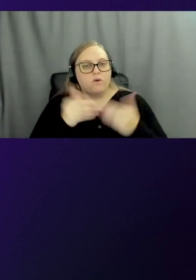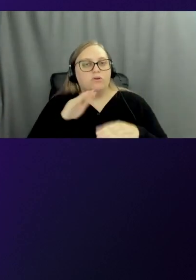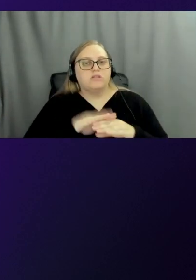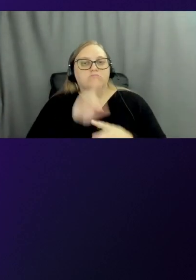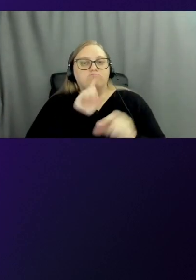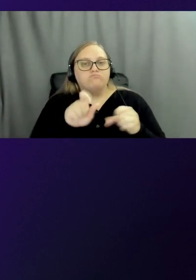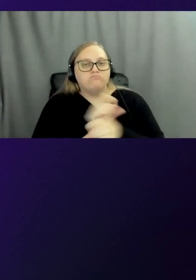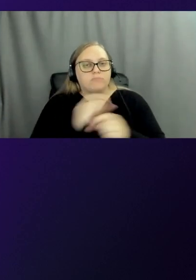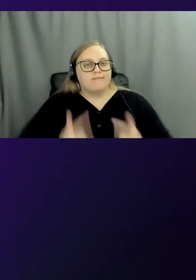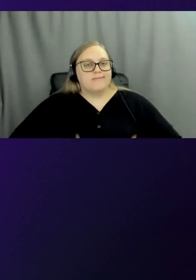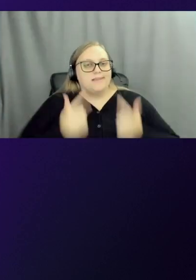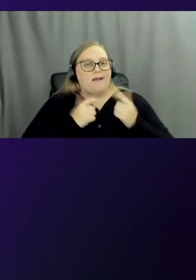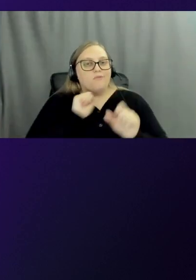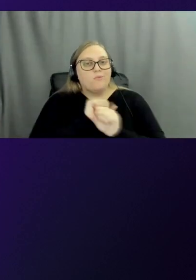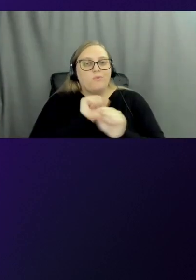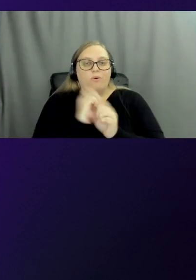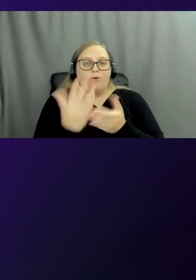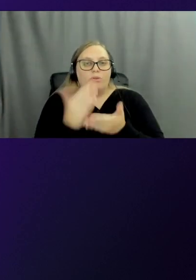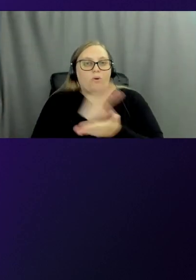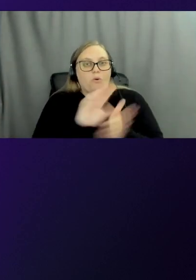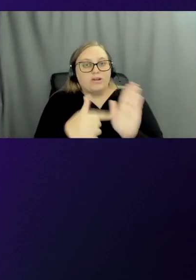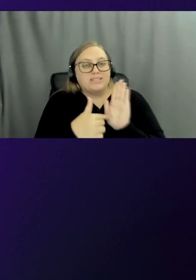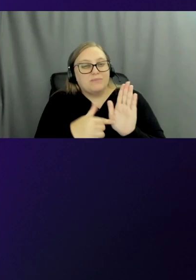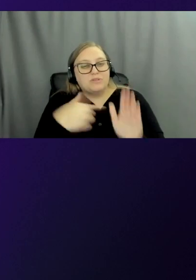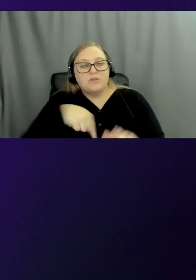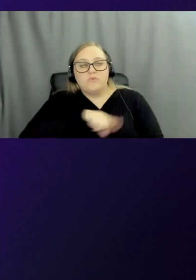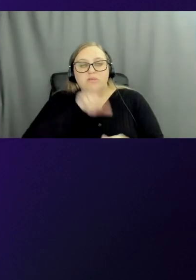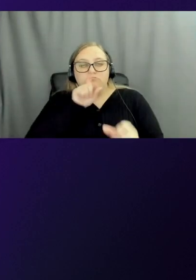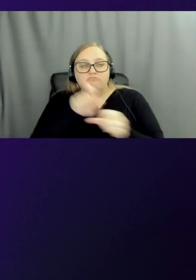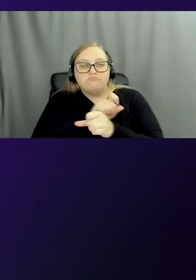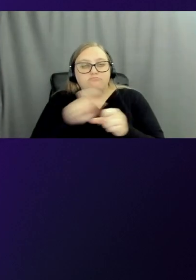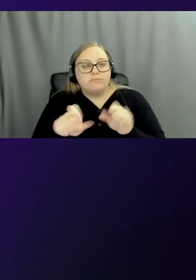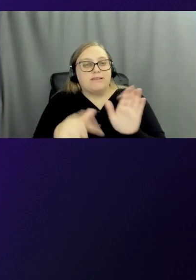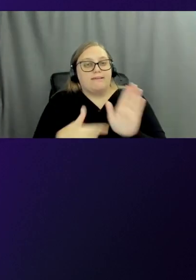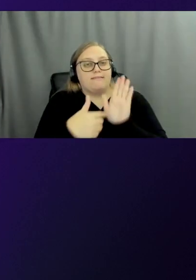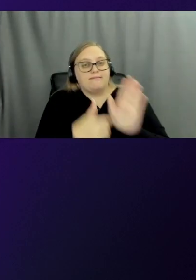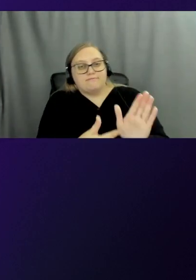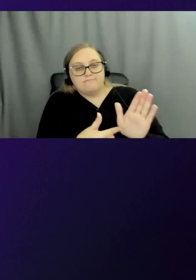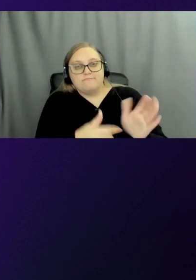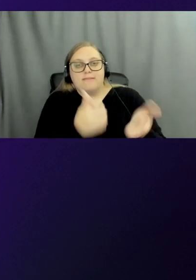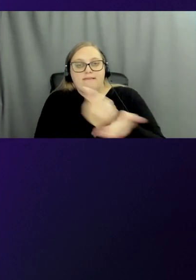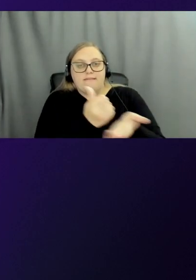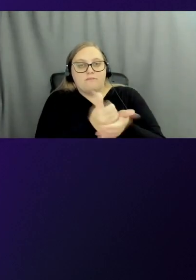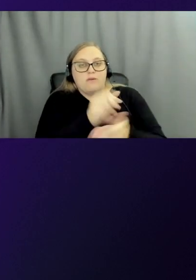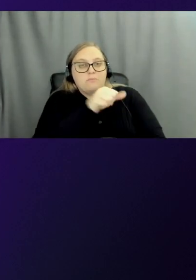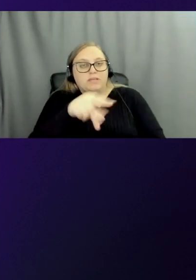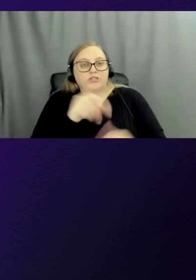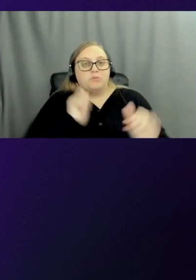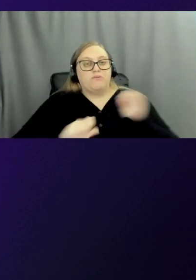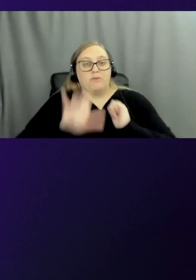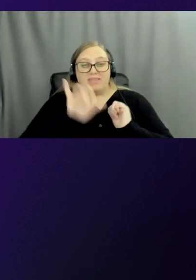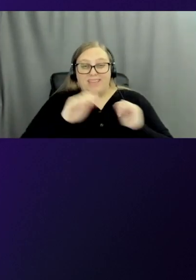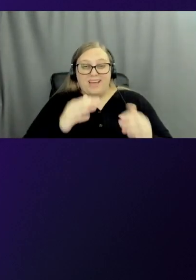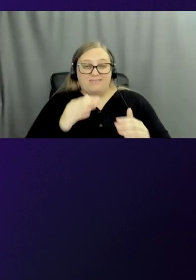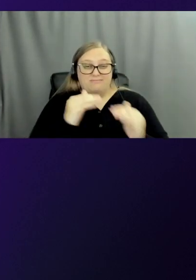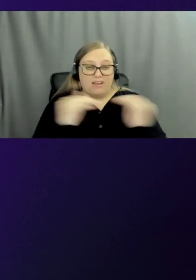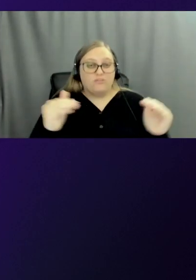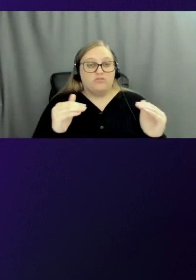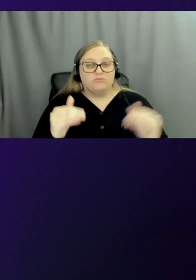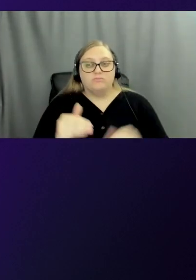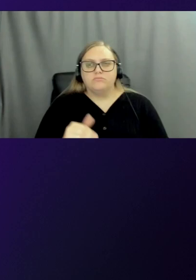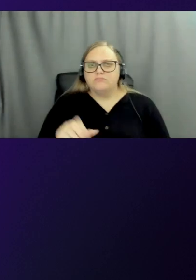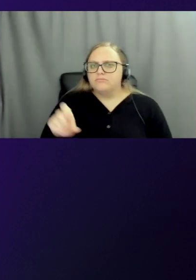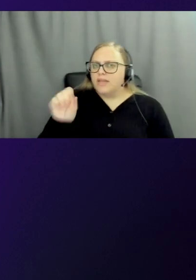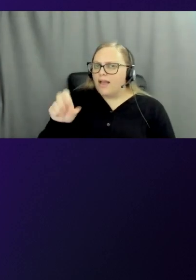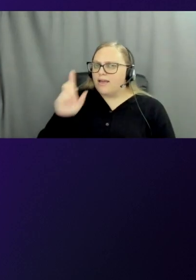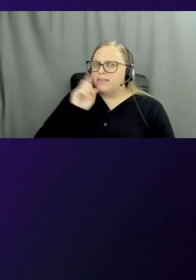workload examples, and we really enable those applications to perform at that level. Yeah, those are. So I think that one of the great things that you're